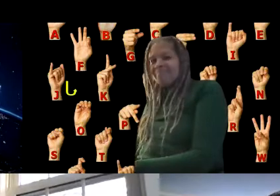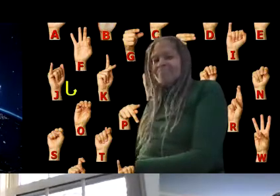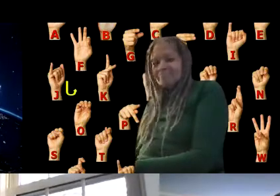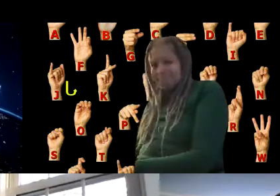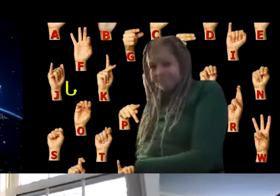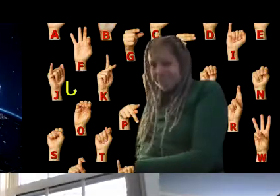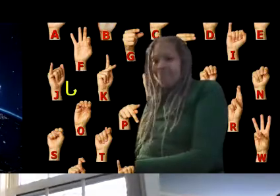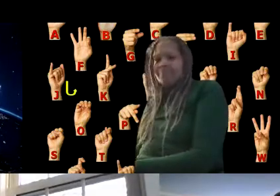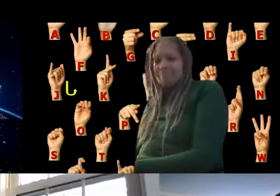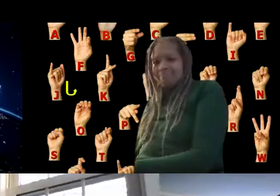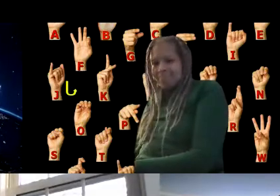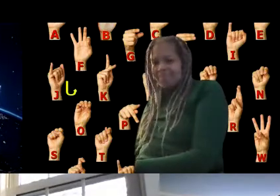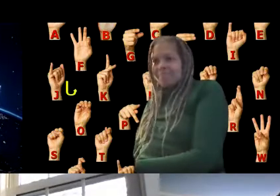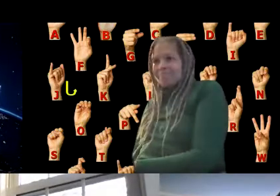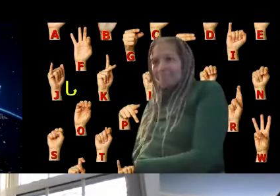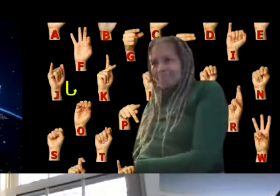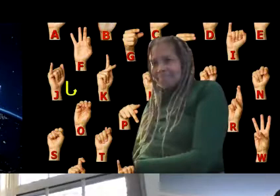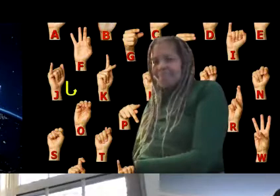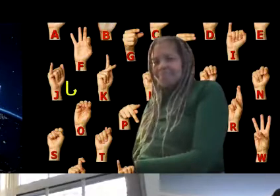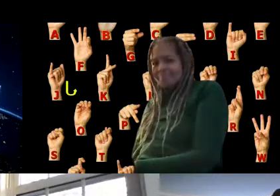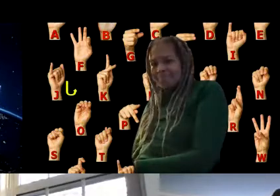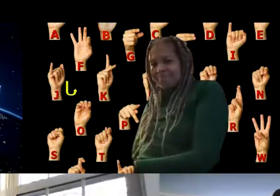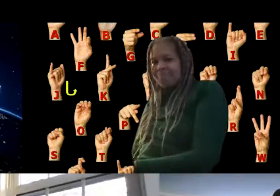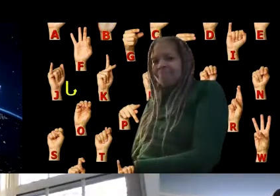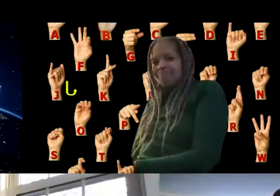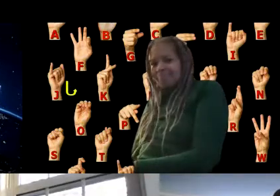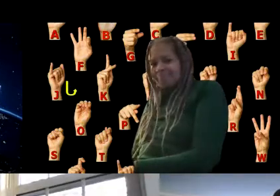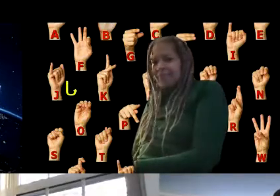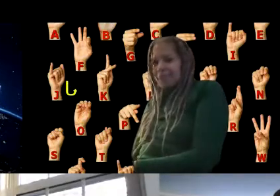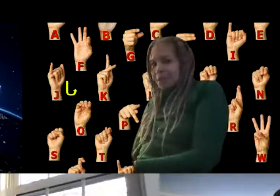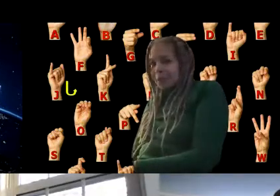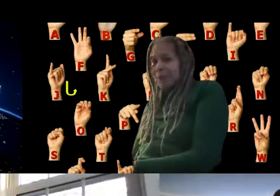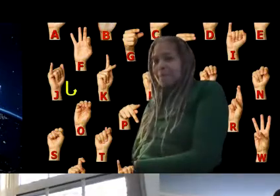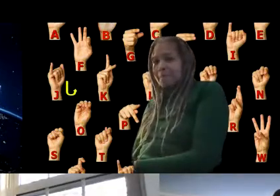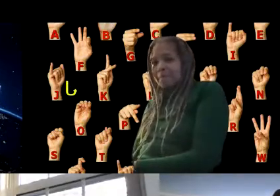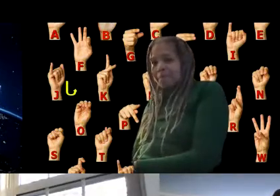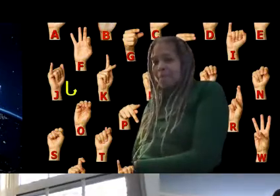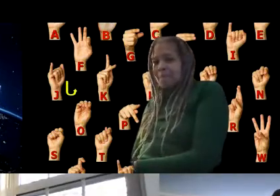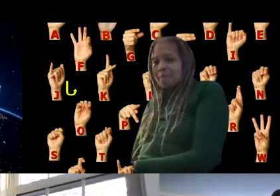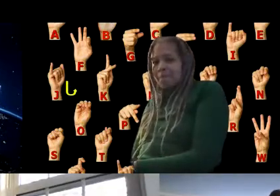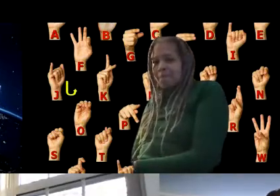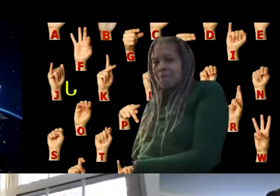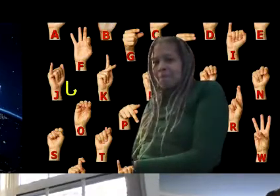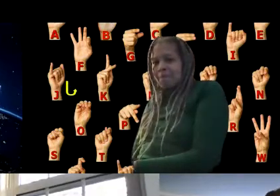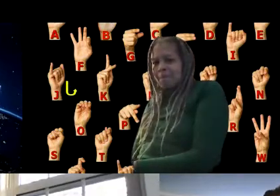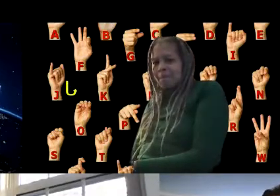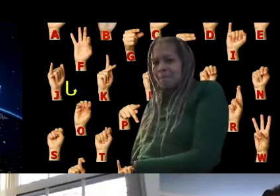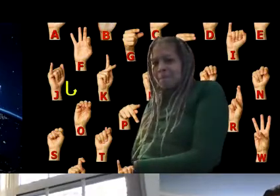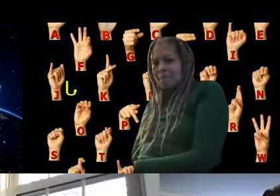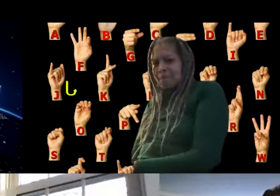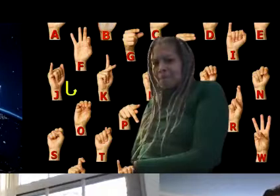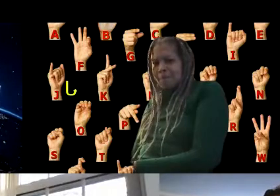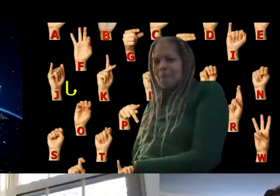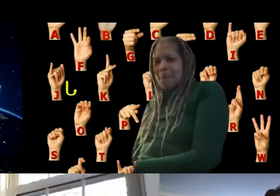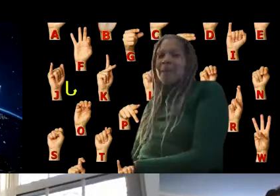trust them, and that's all we can do in life. Absolutely. Now, I mean, you know, I like every type